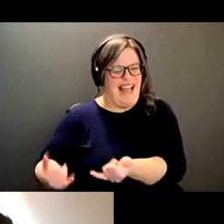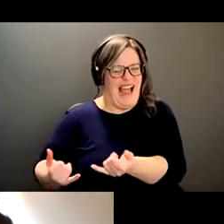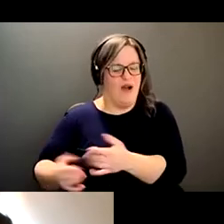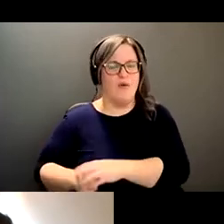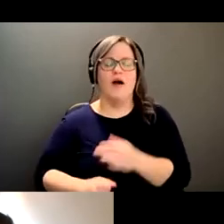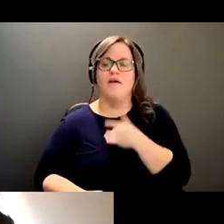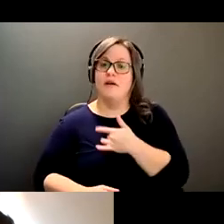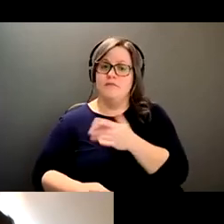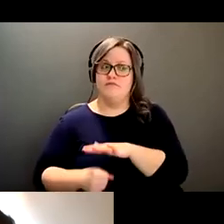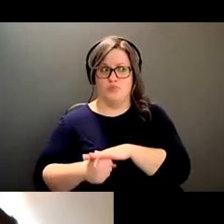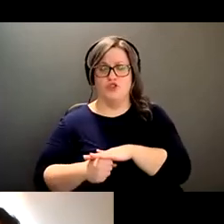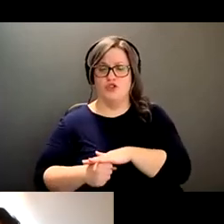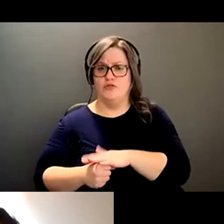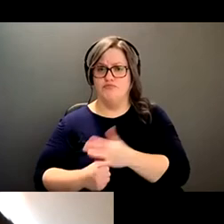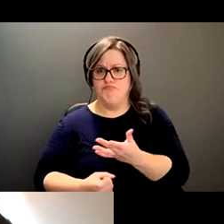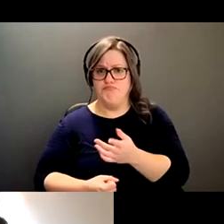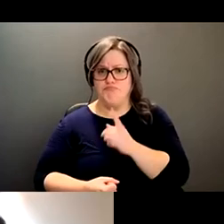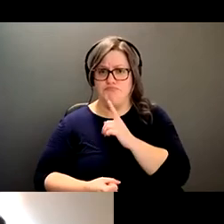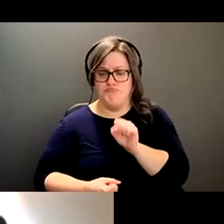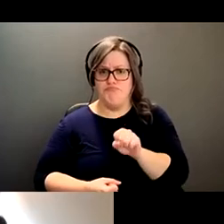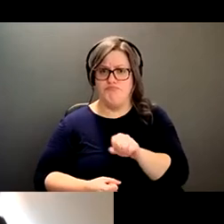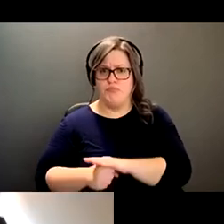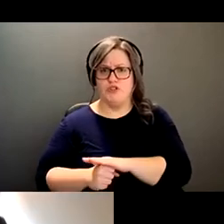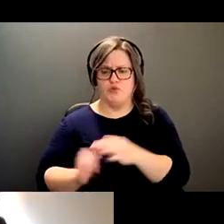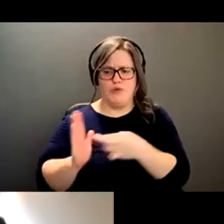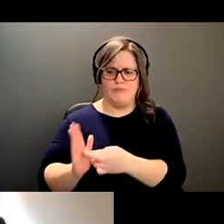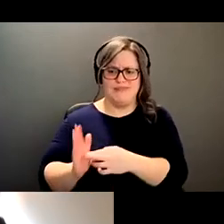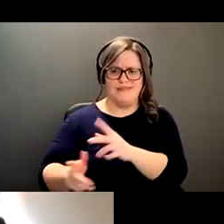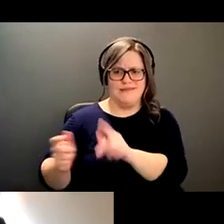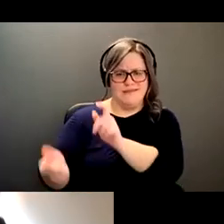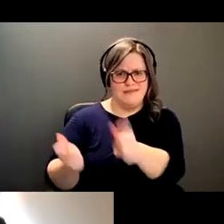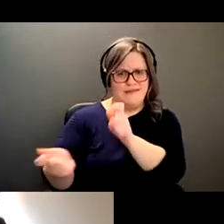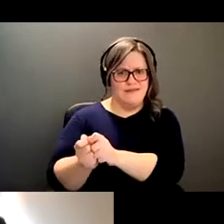say. But we also, I think, when the four of us started,